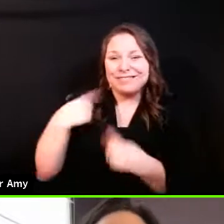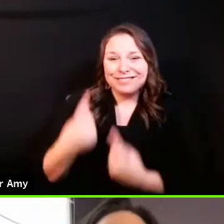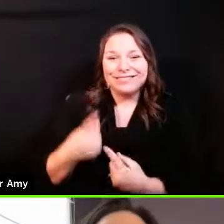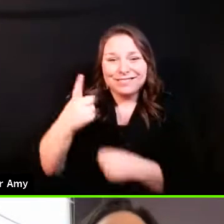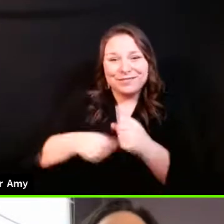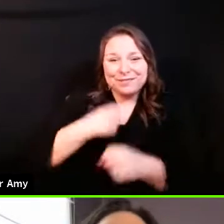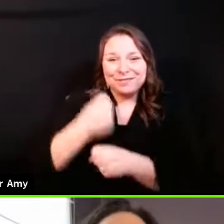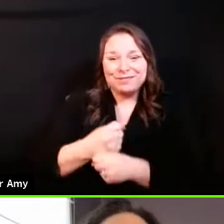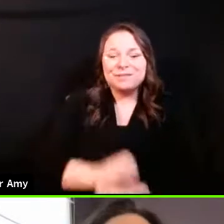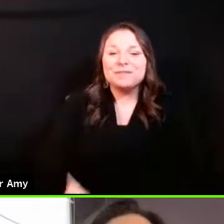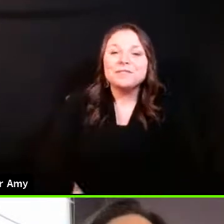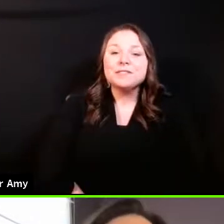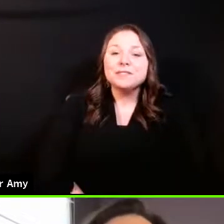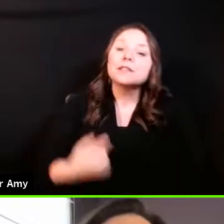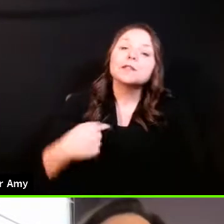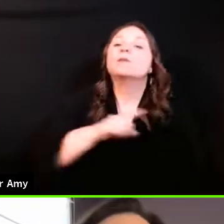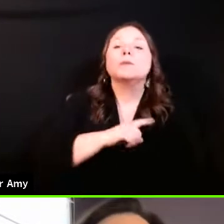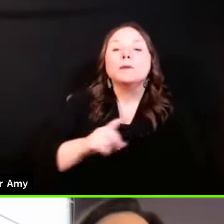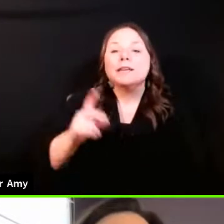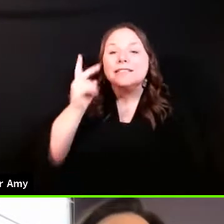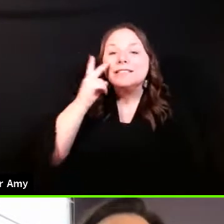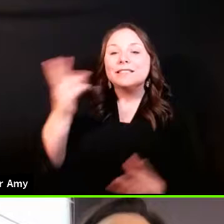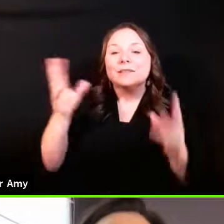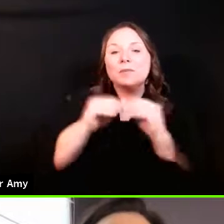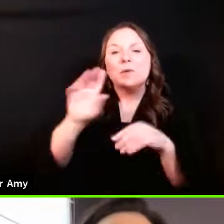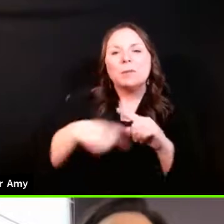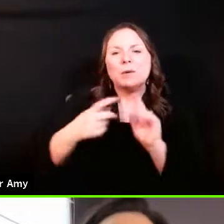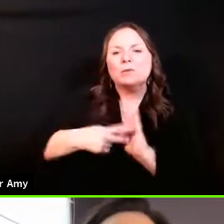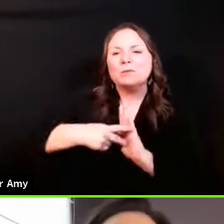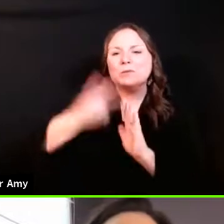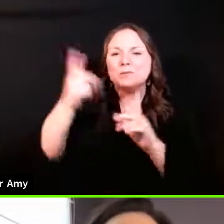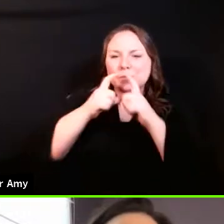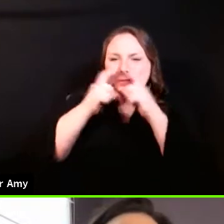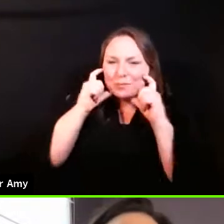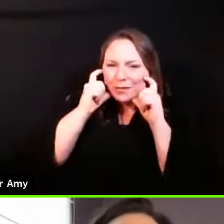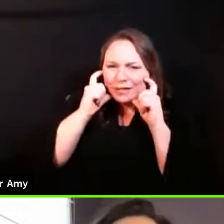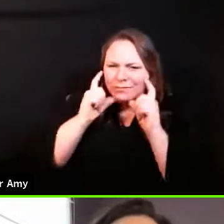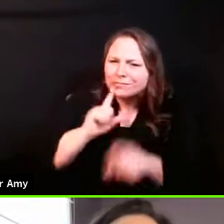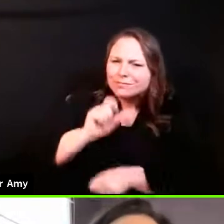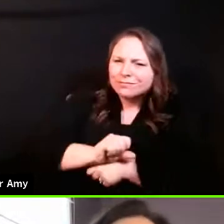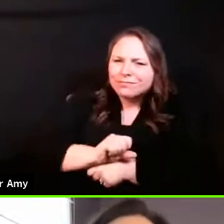year. We've heard a little bit more lately about double masking.